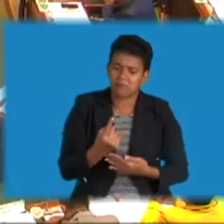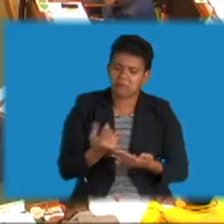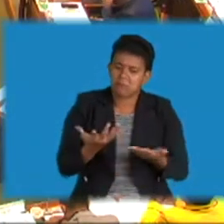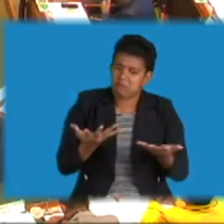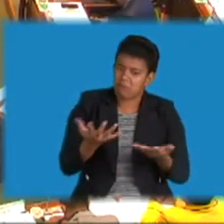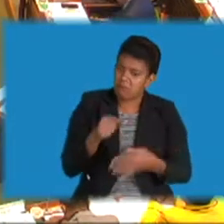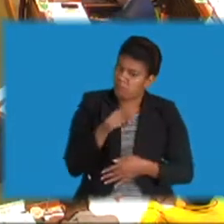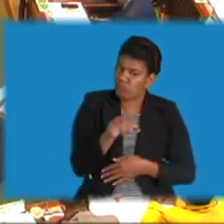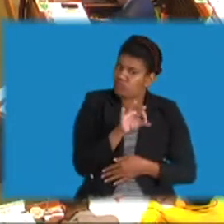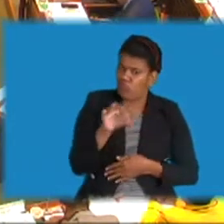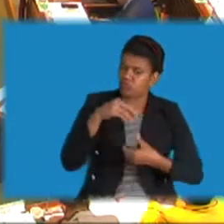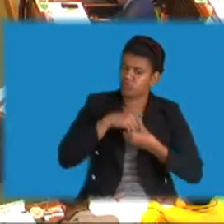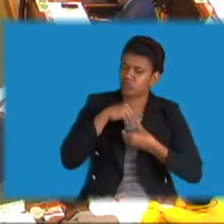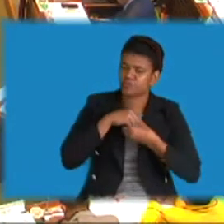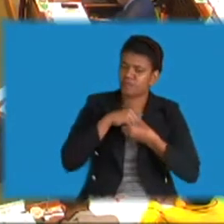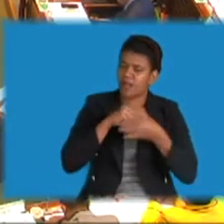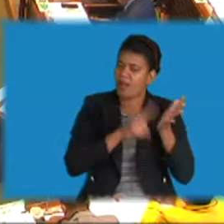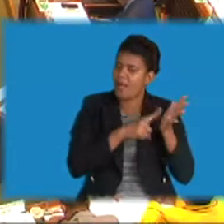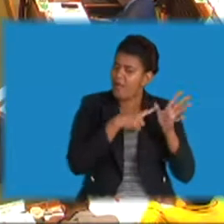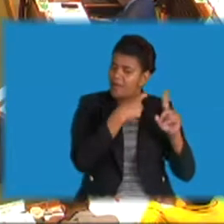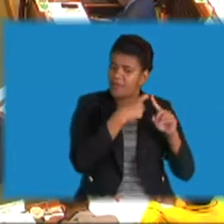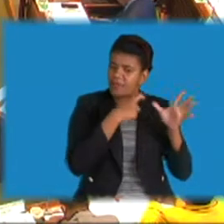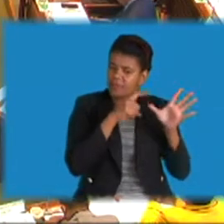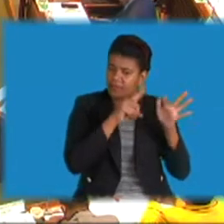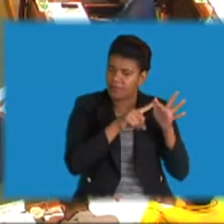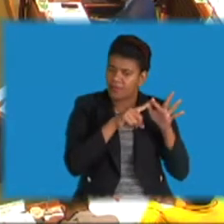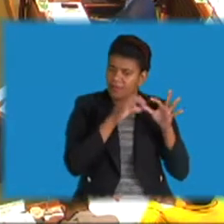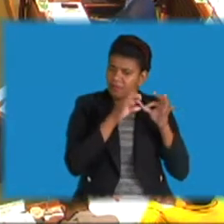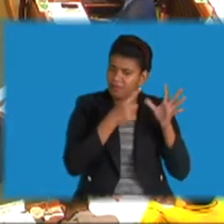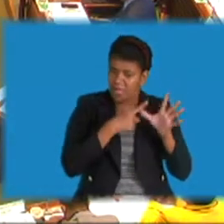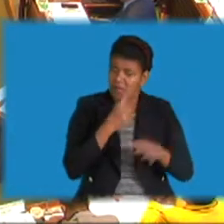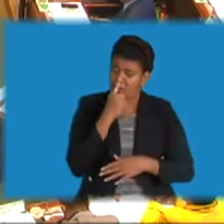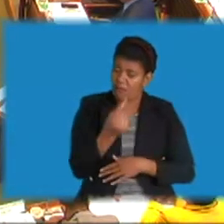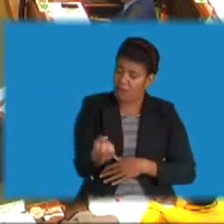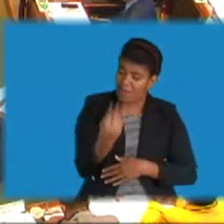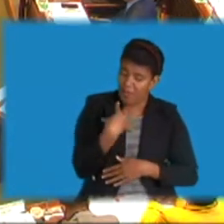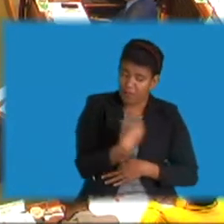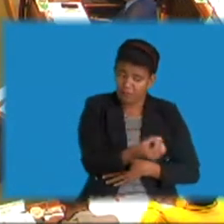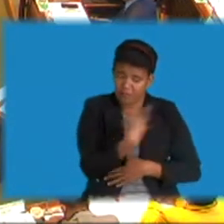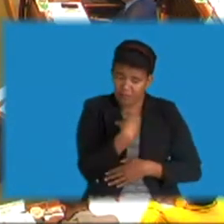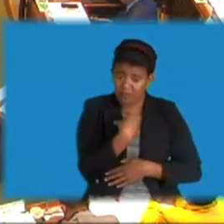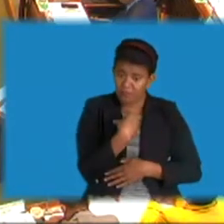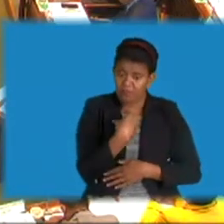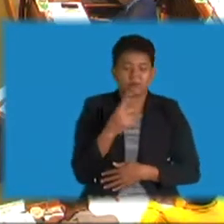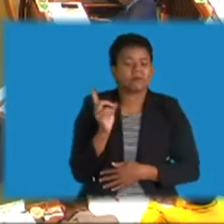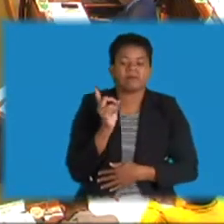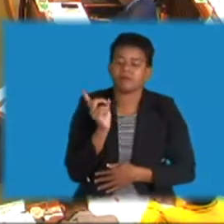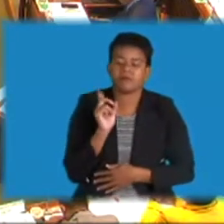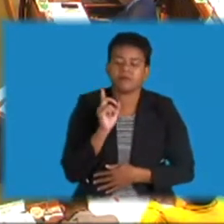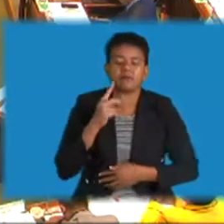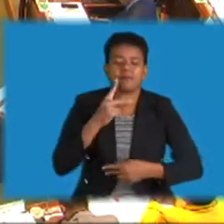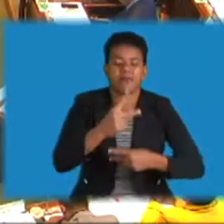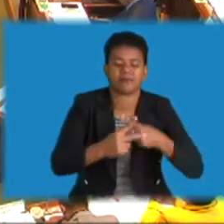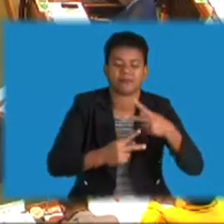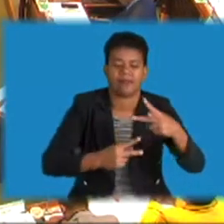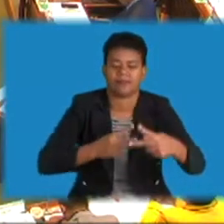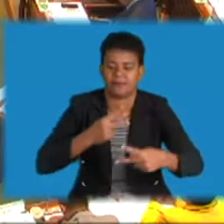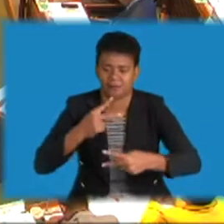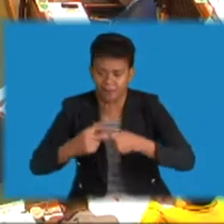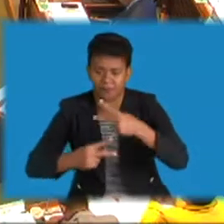include Lakemba. Can the Honourable Minister explain what is the process, that needs to be